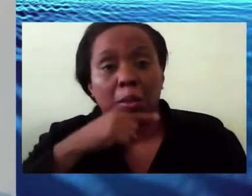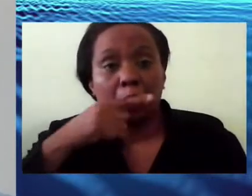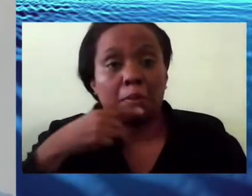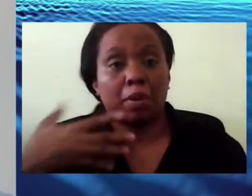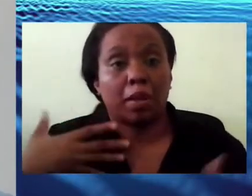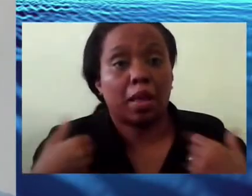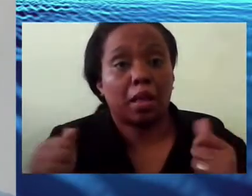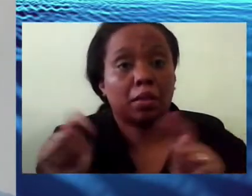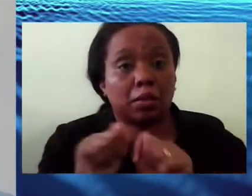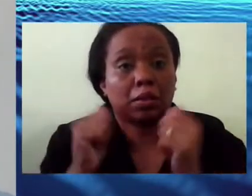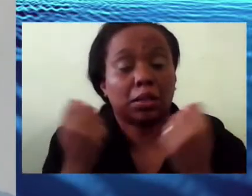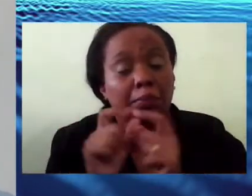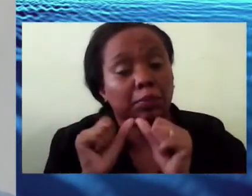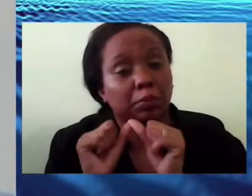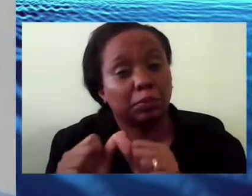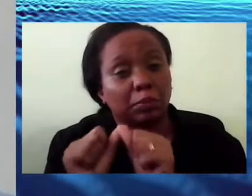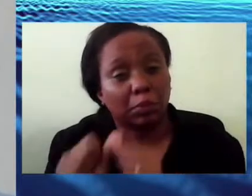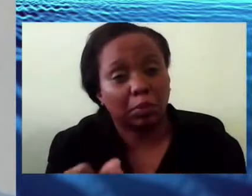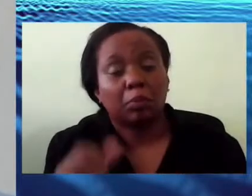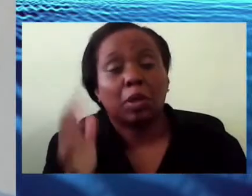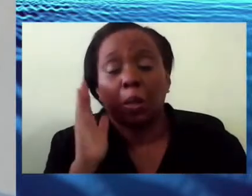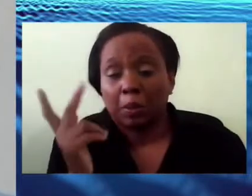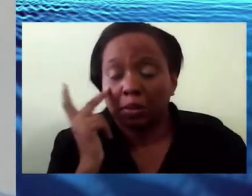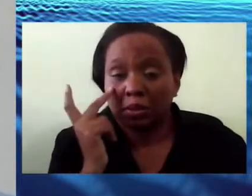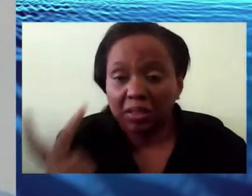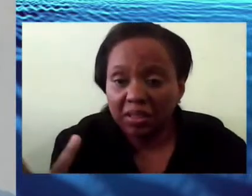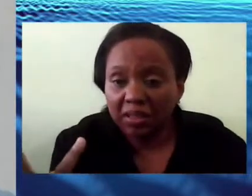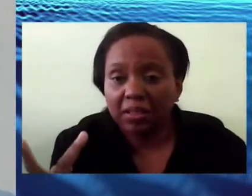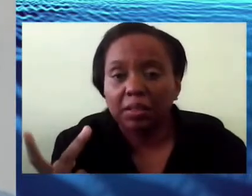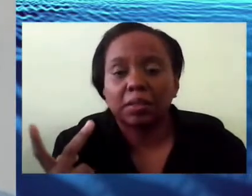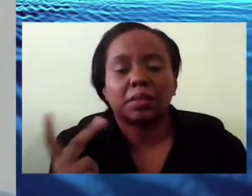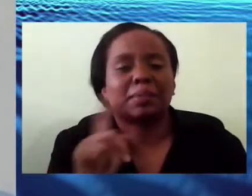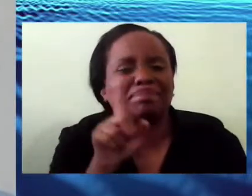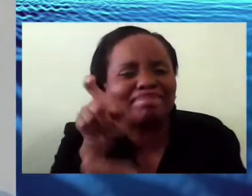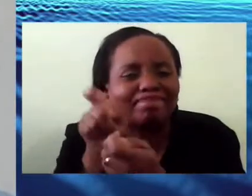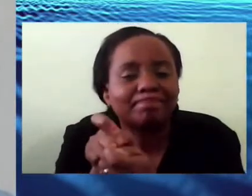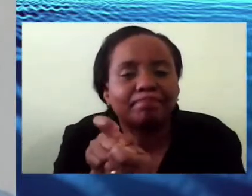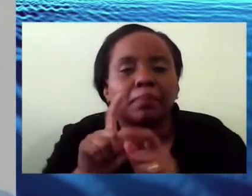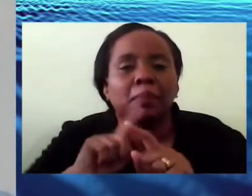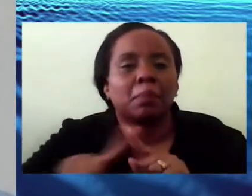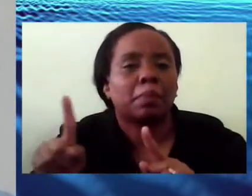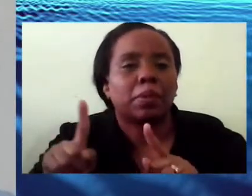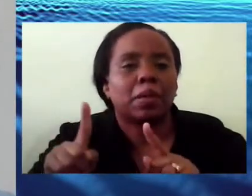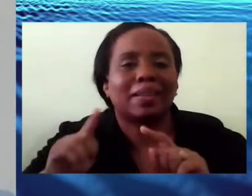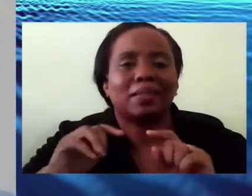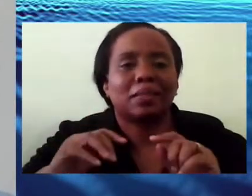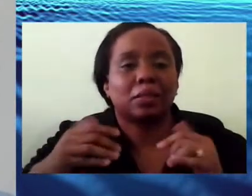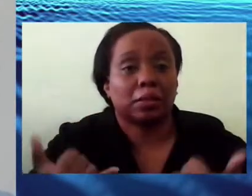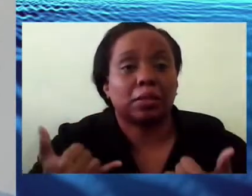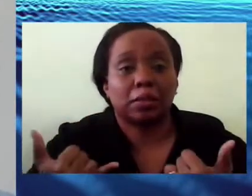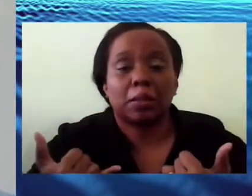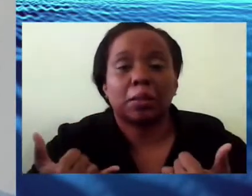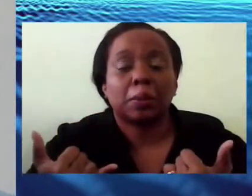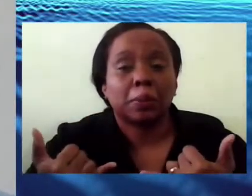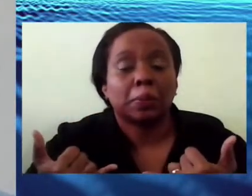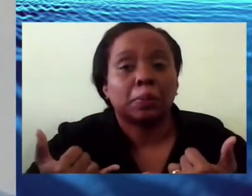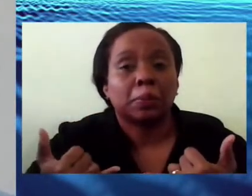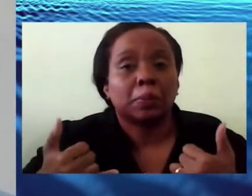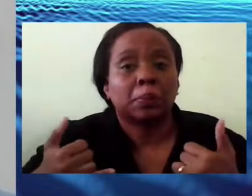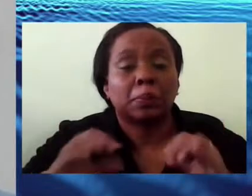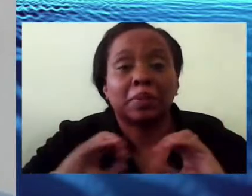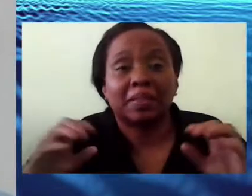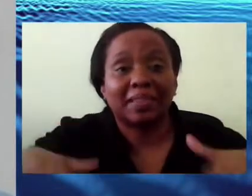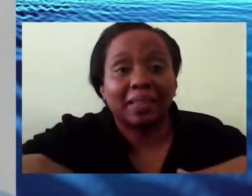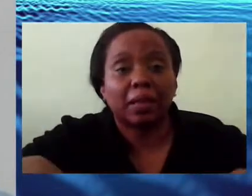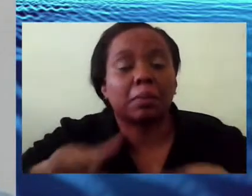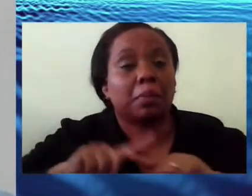then we will be in a better position to see exactly what we are dealing with, but nothing at this stage is rolled out. But our focus at the